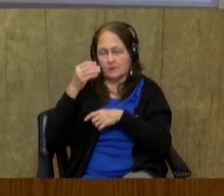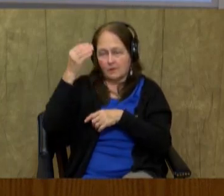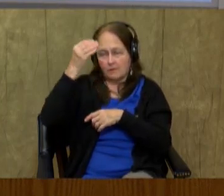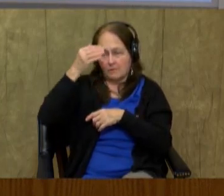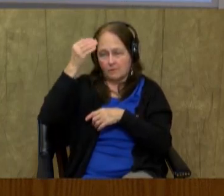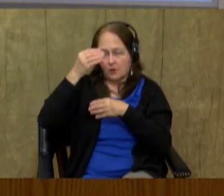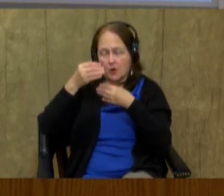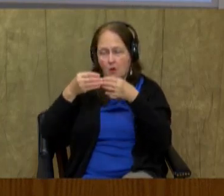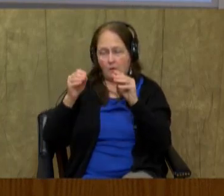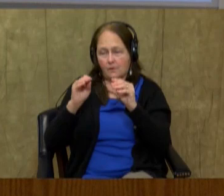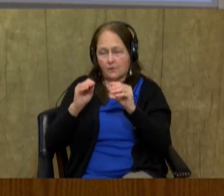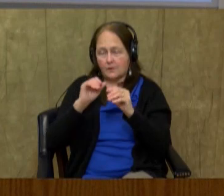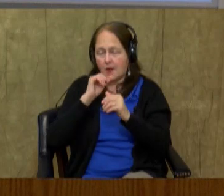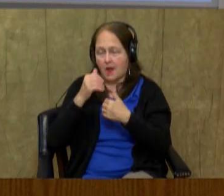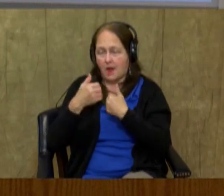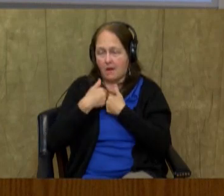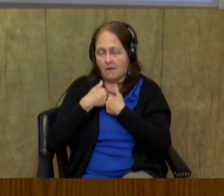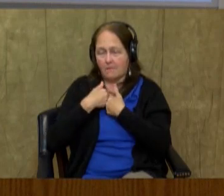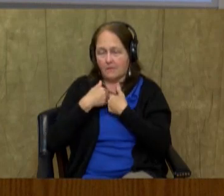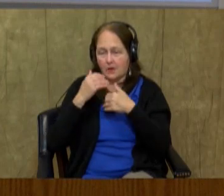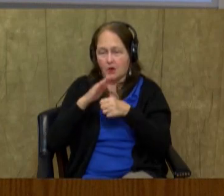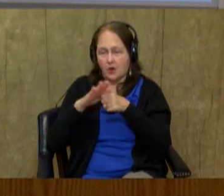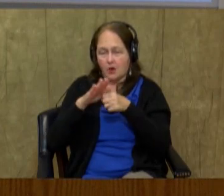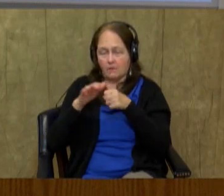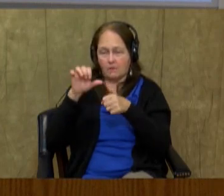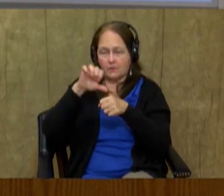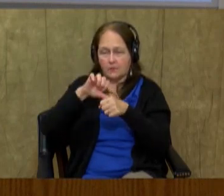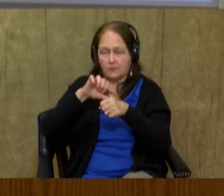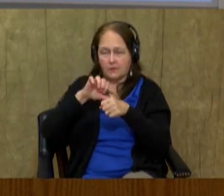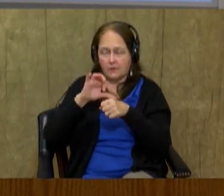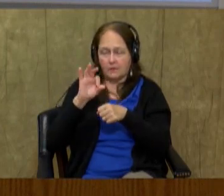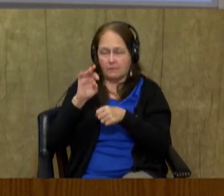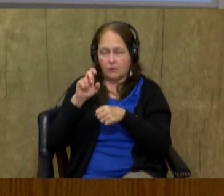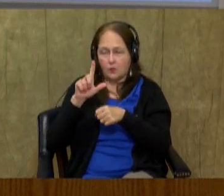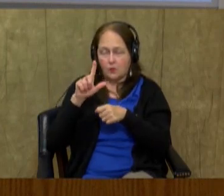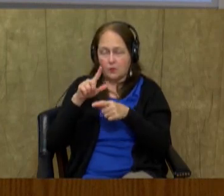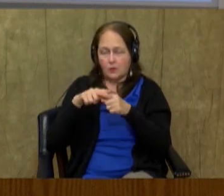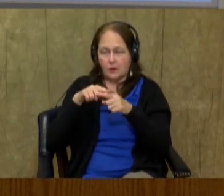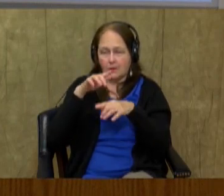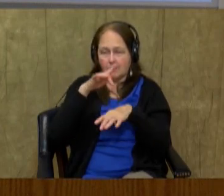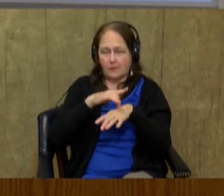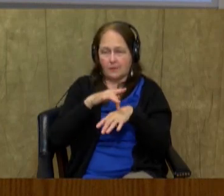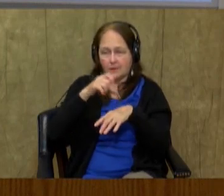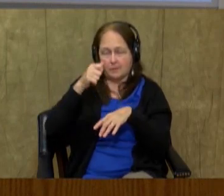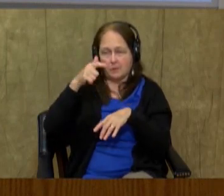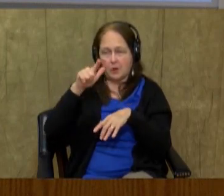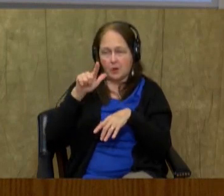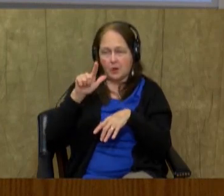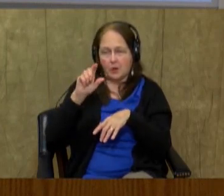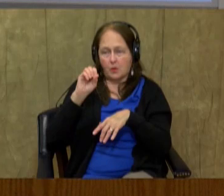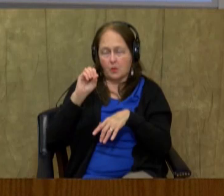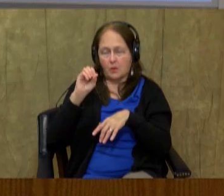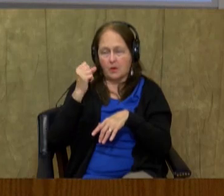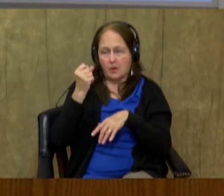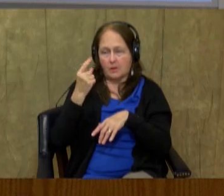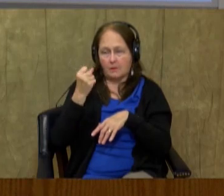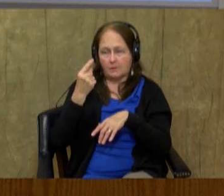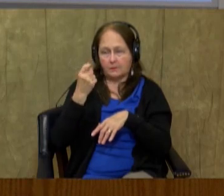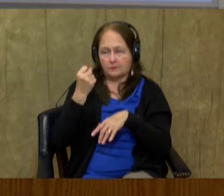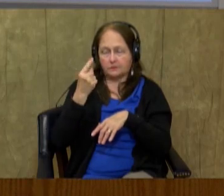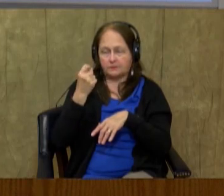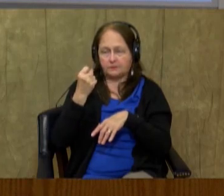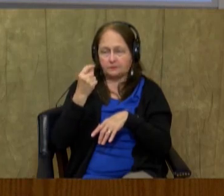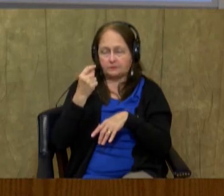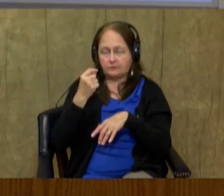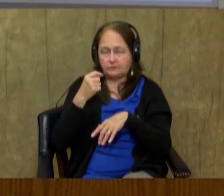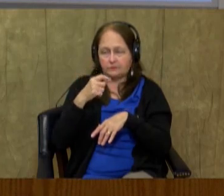office for not having fuel to make sure that they would not land. This brings us to Apollo 11. This is the big one, guys. This is